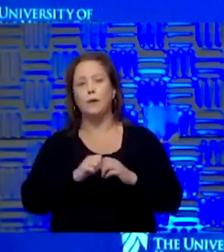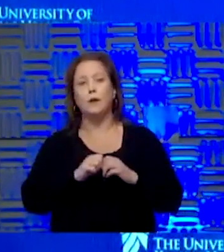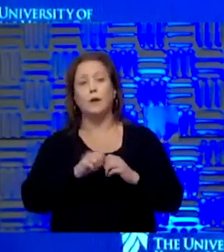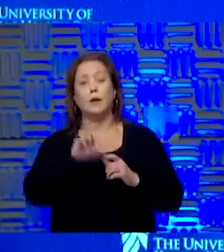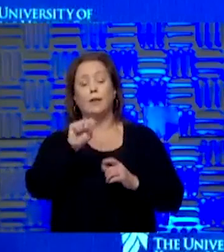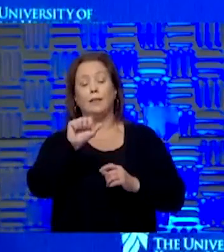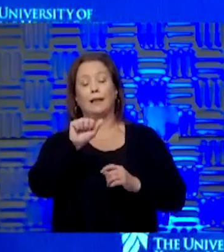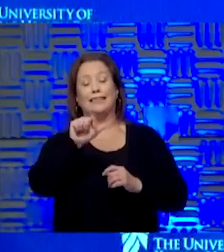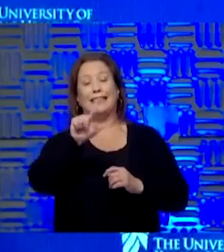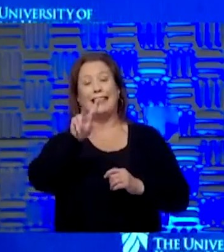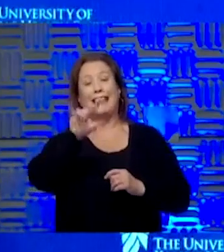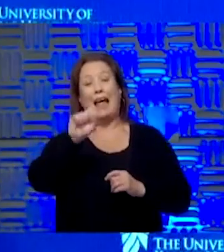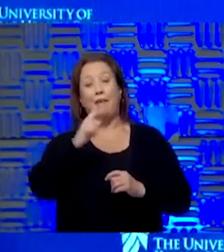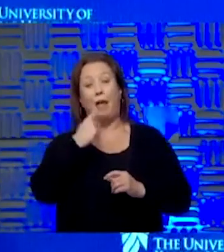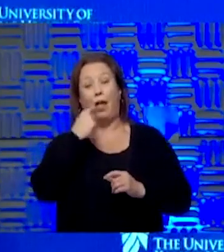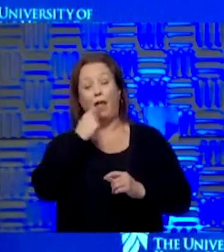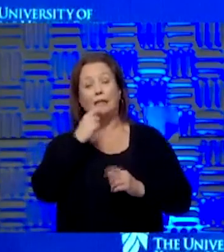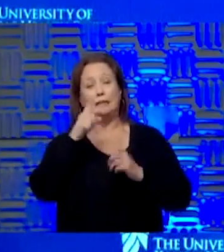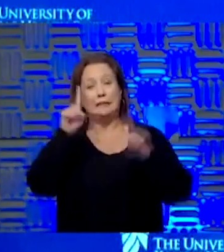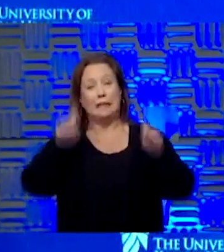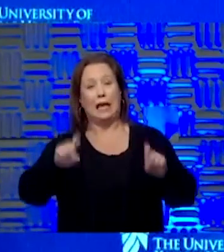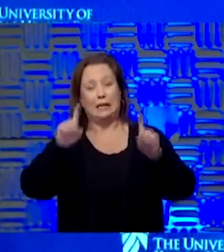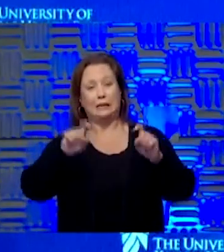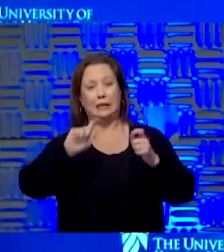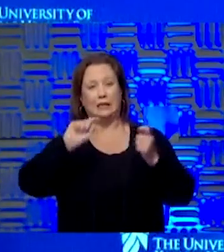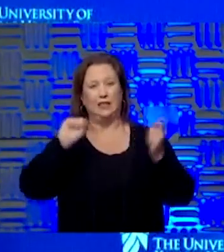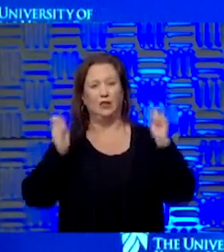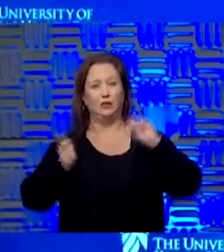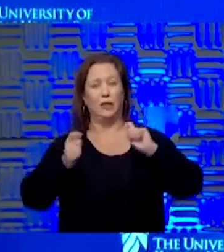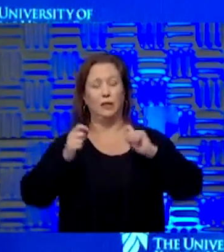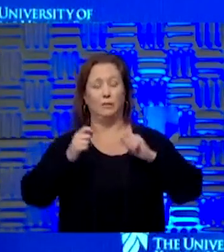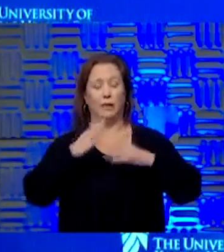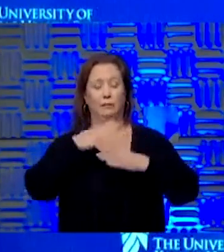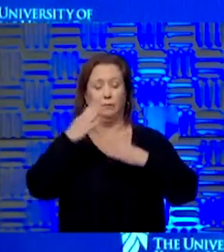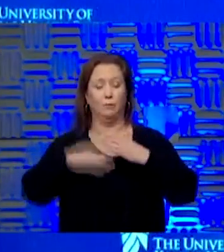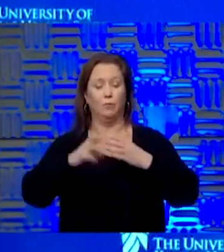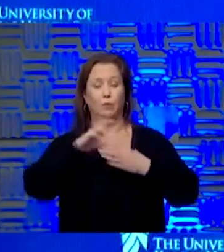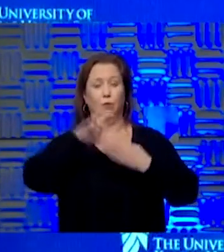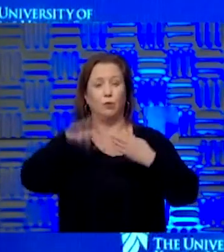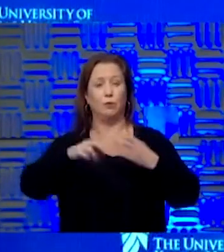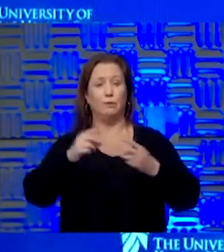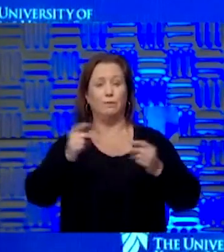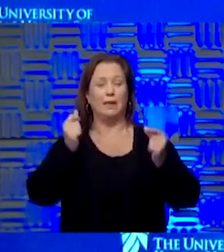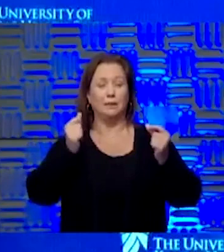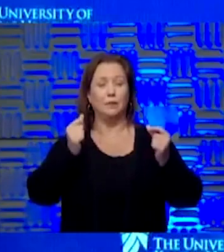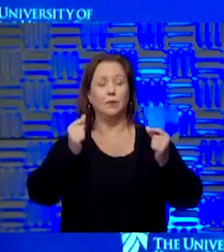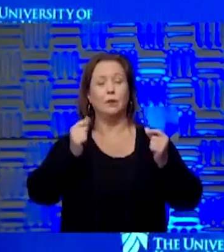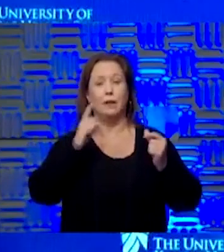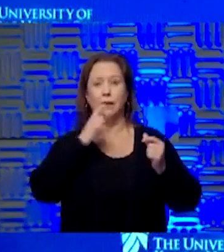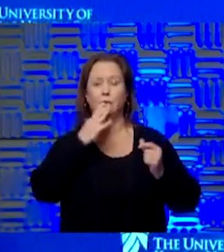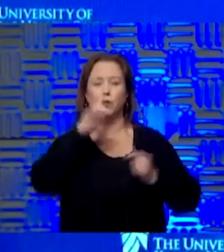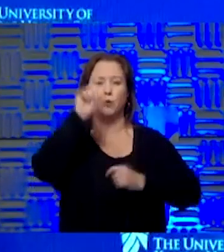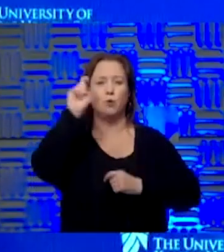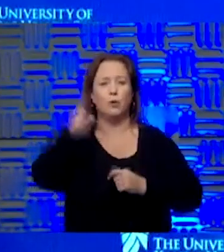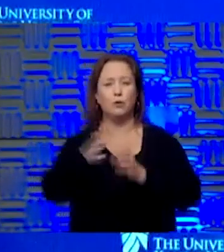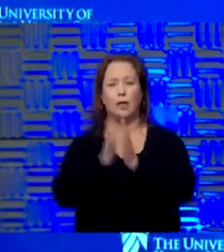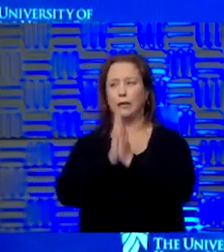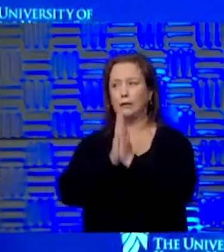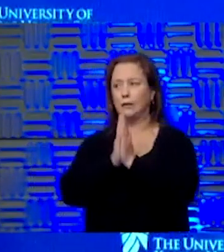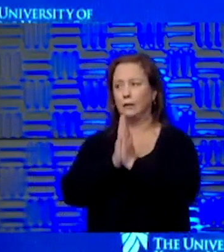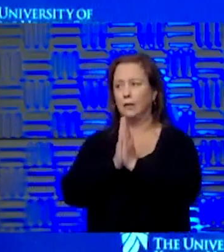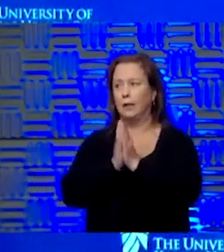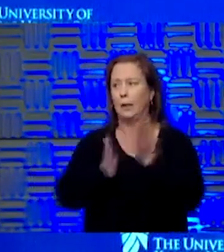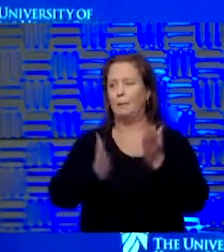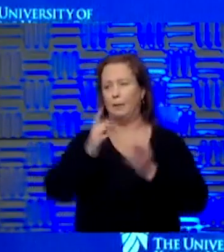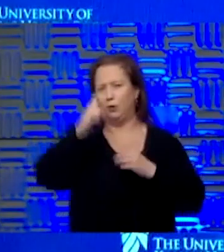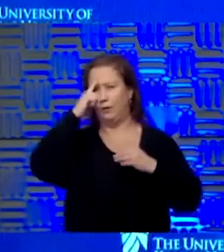salival testing with really rapid turnaround and with plentiful testing, that's a different question. I think, and I think that's a really good question to ask. Maybe we